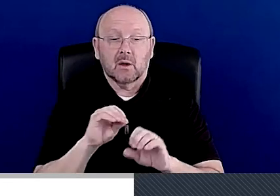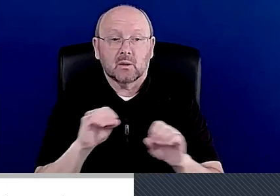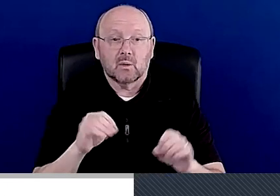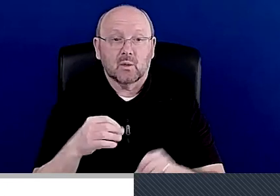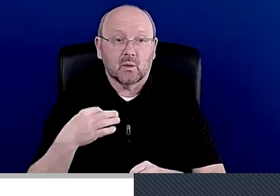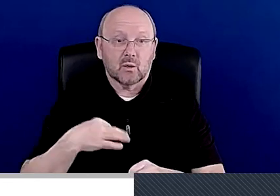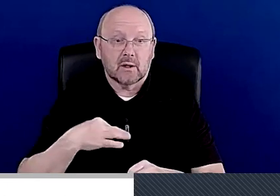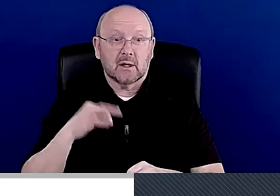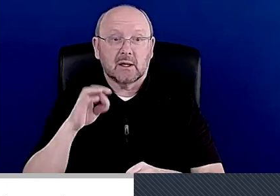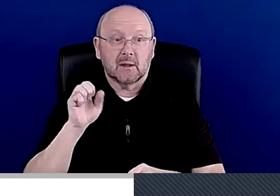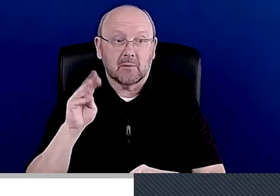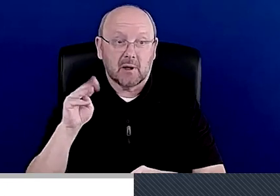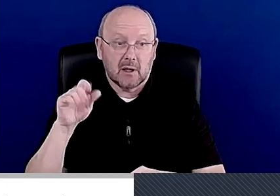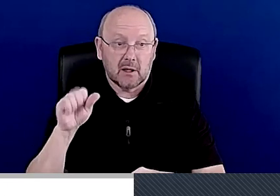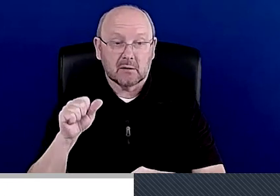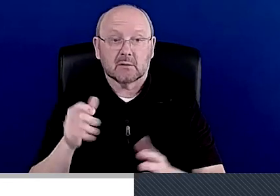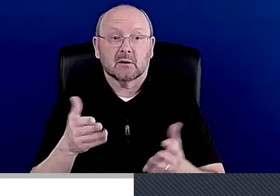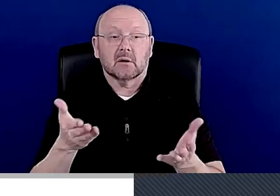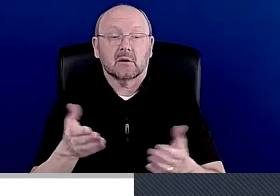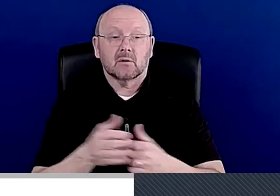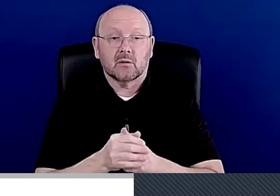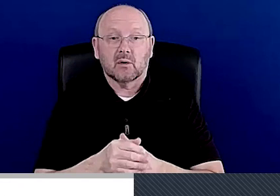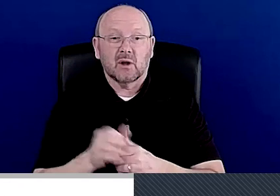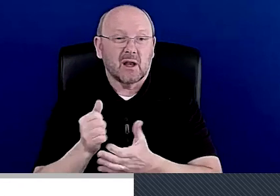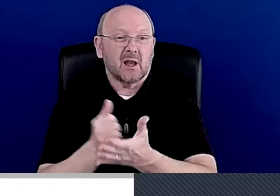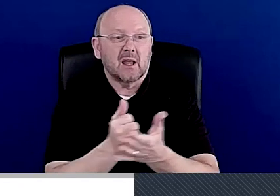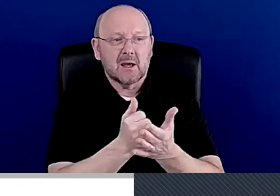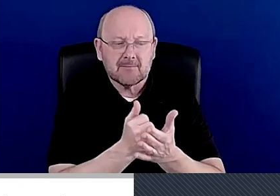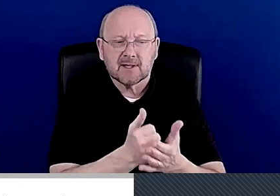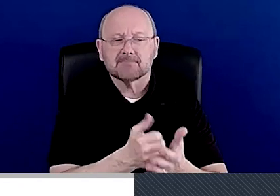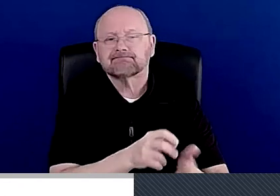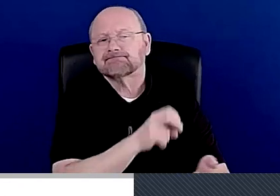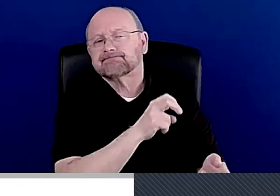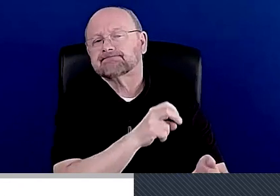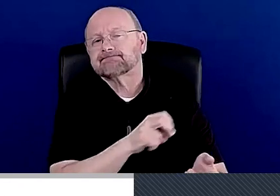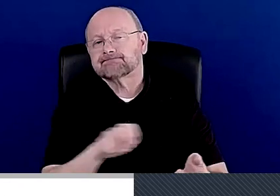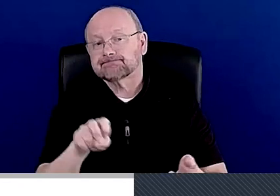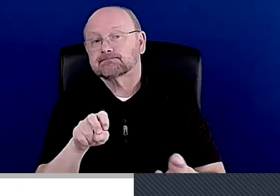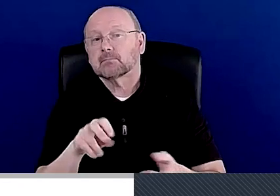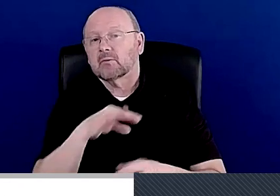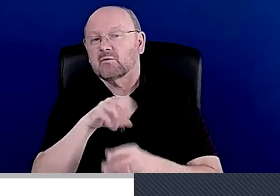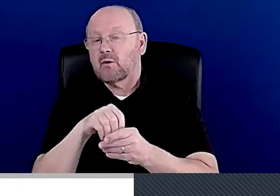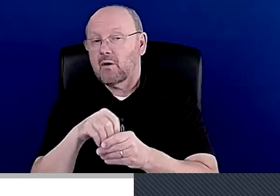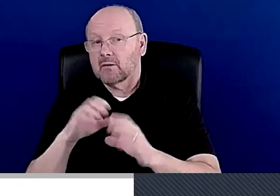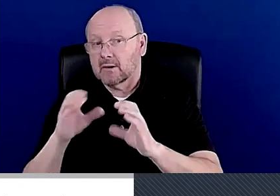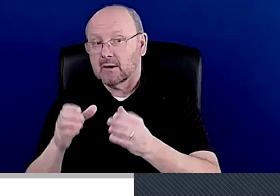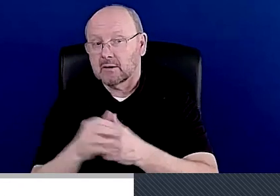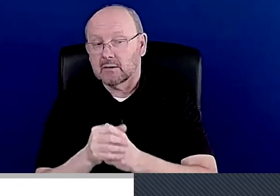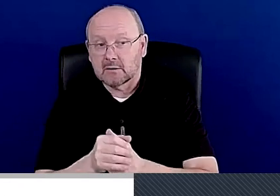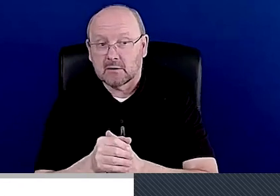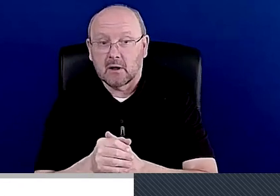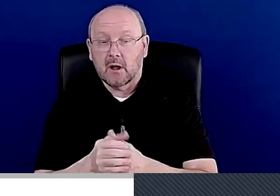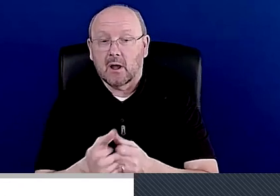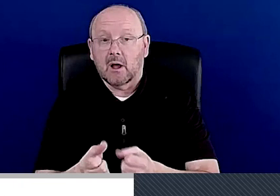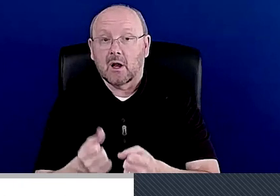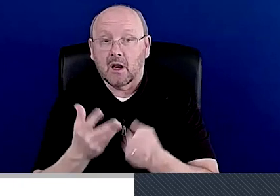adult schools in the community. So we help onboard those students in those courses. A lot of these students